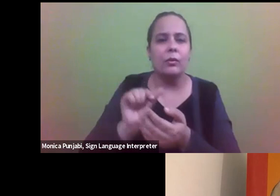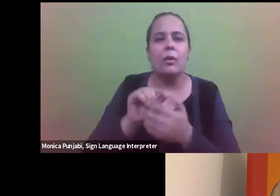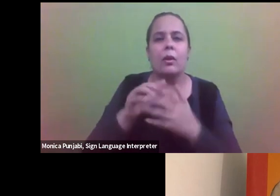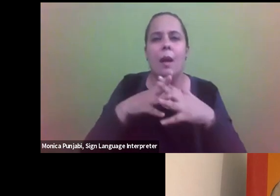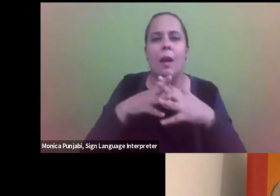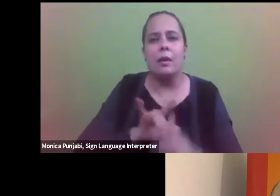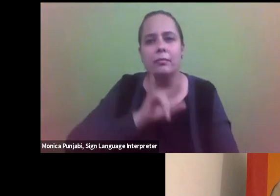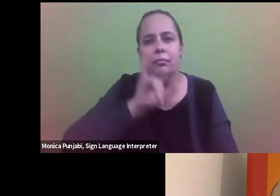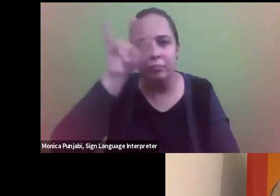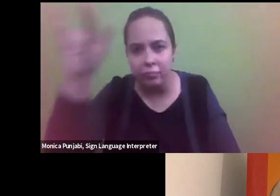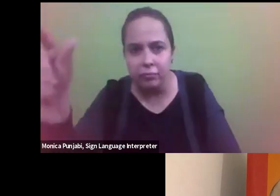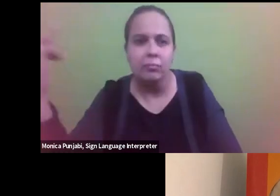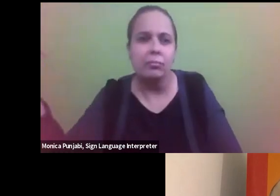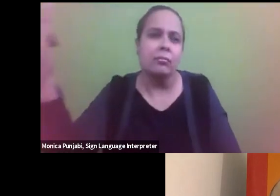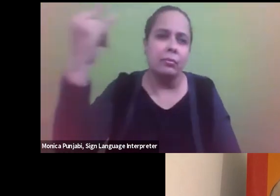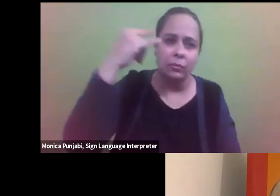after having met with